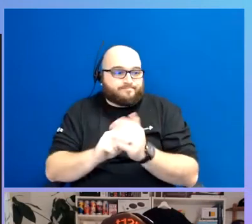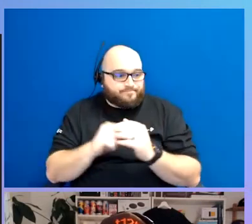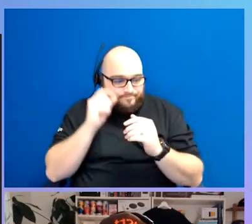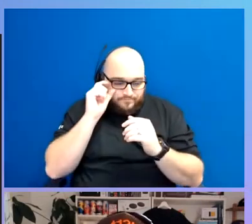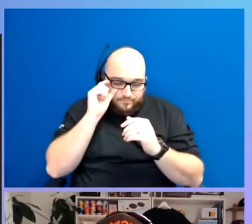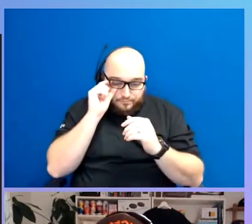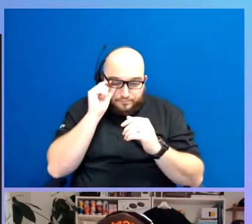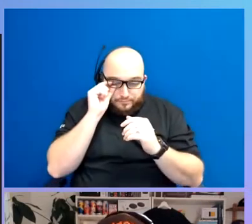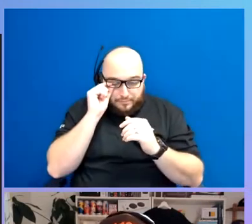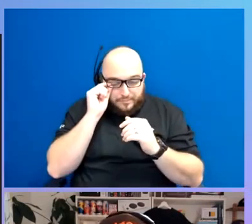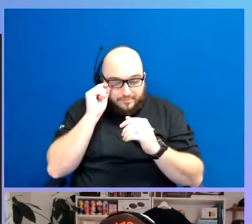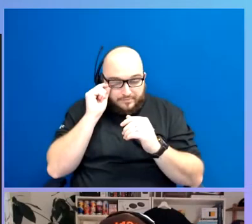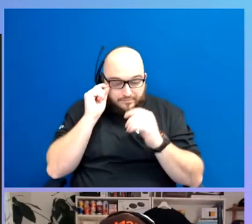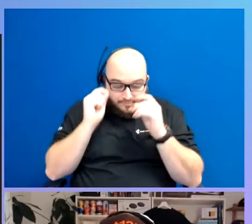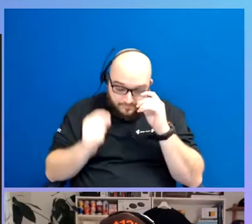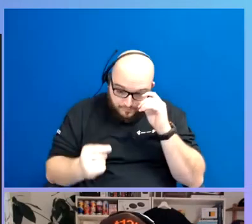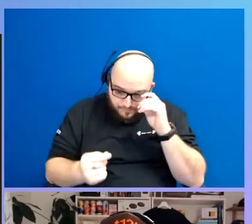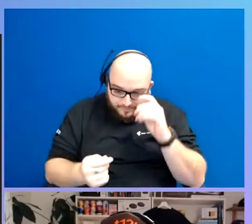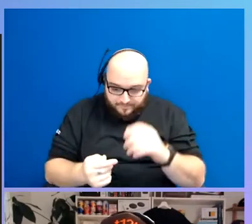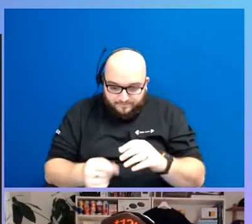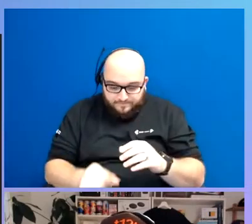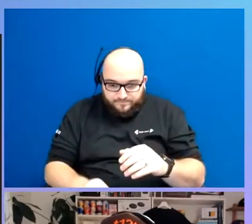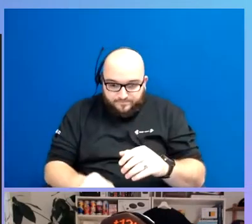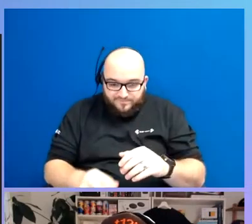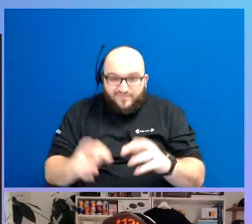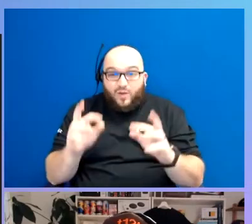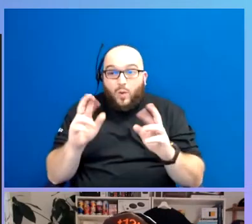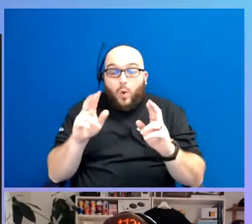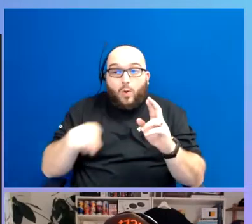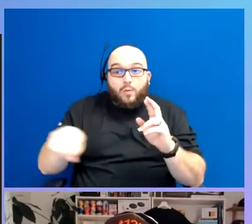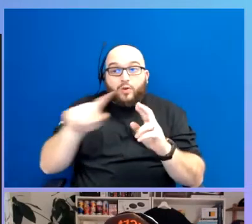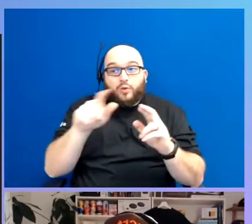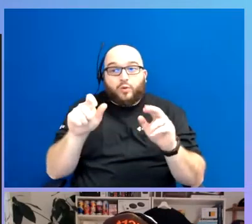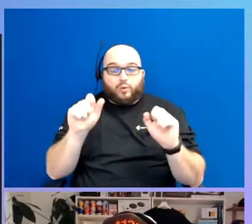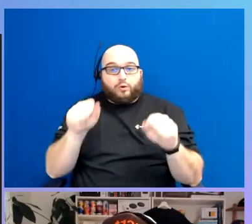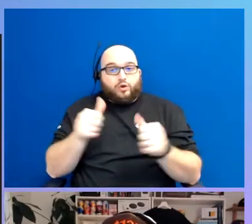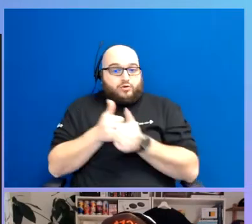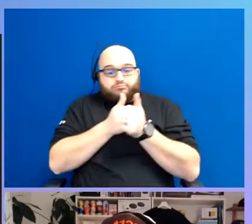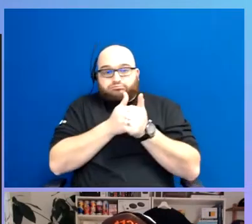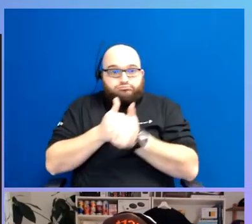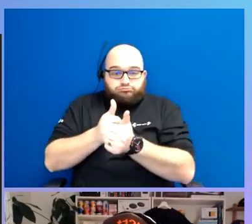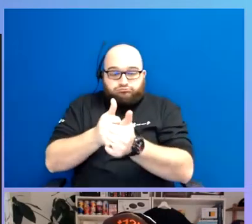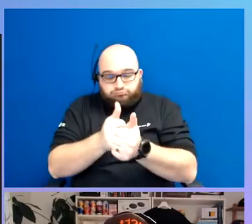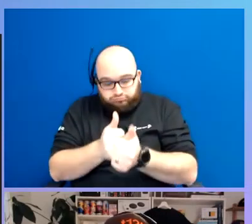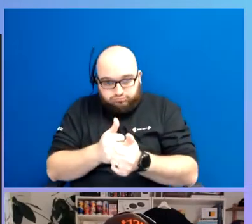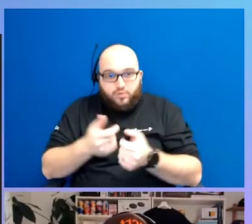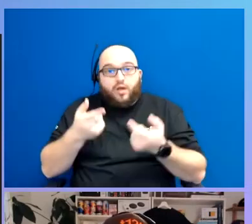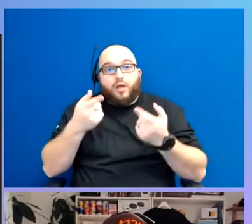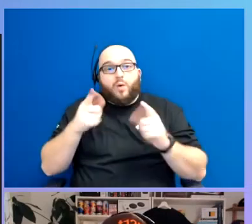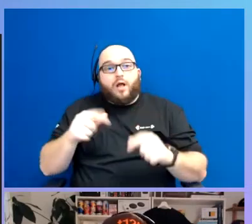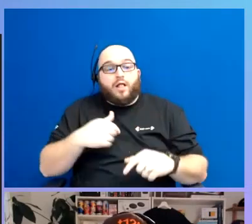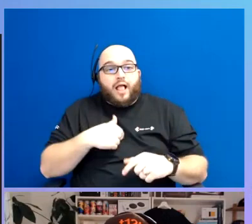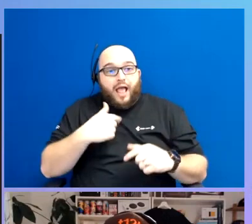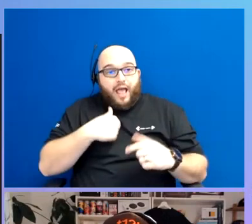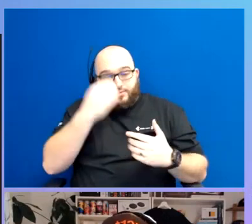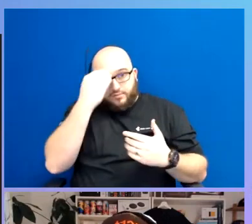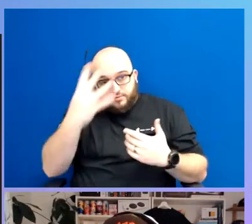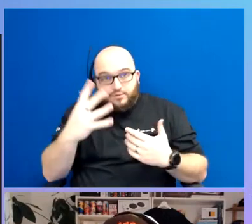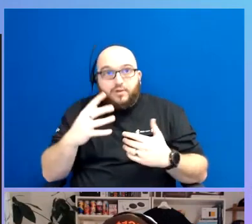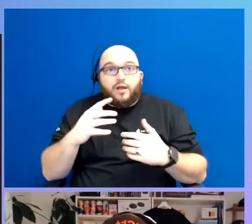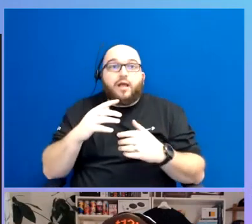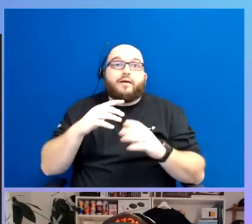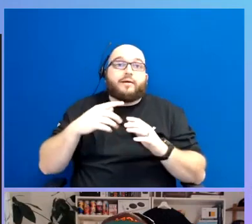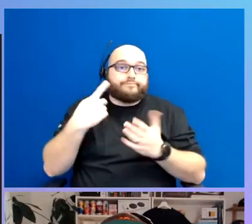All right, I hope you managed to stay with me through all my ranting of bad